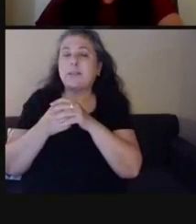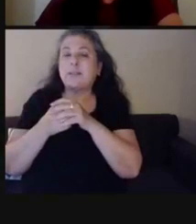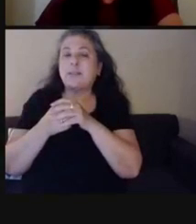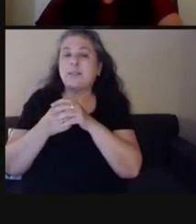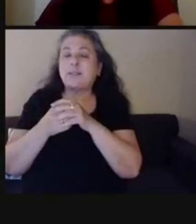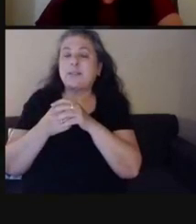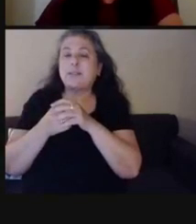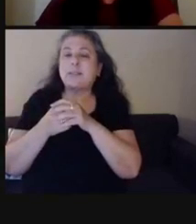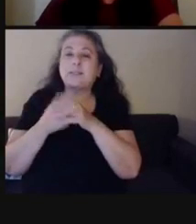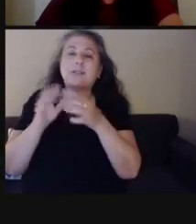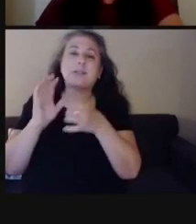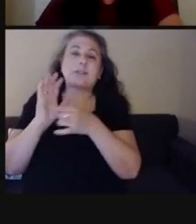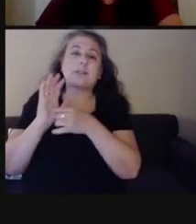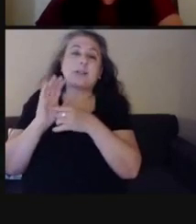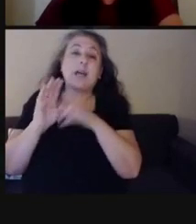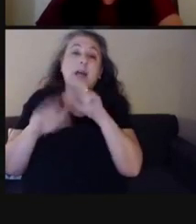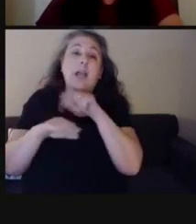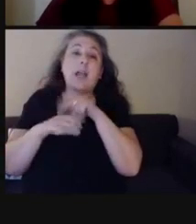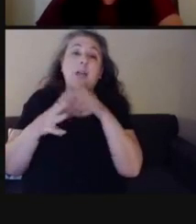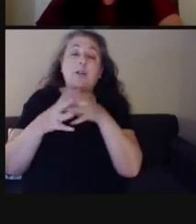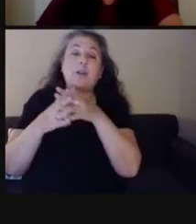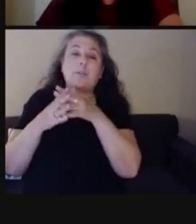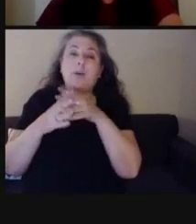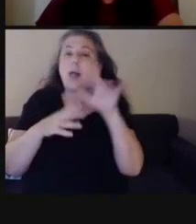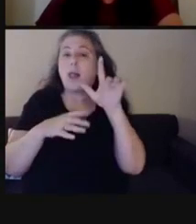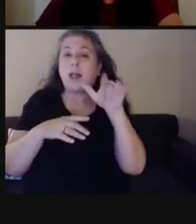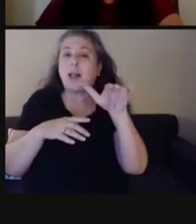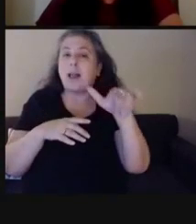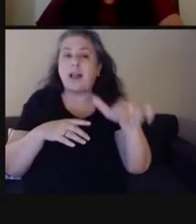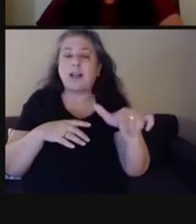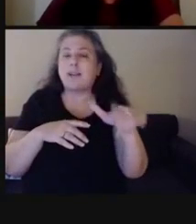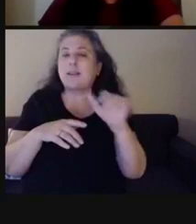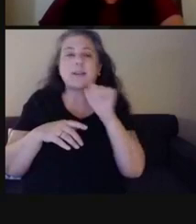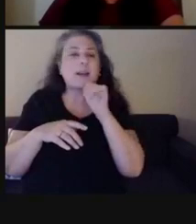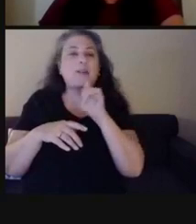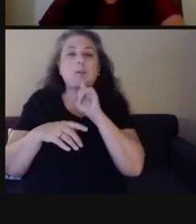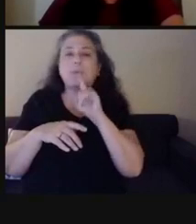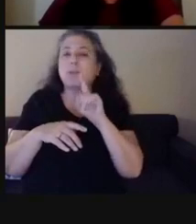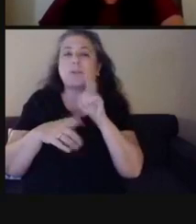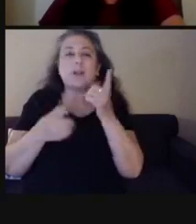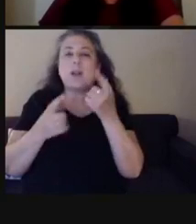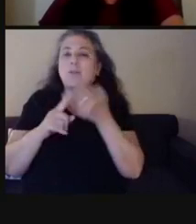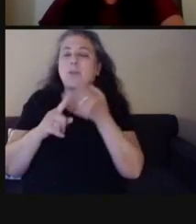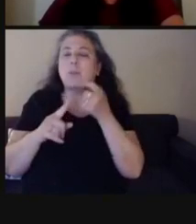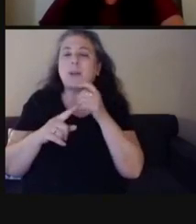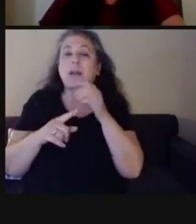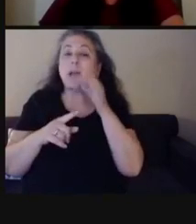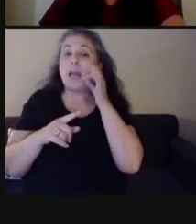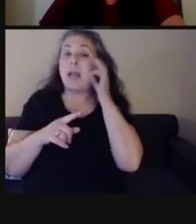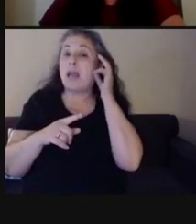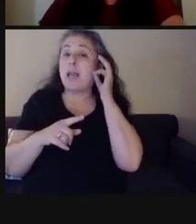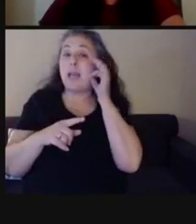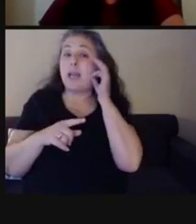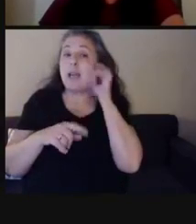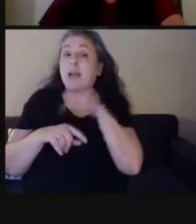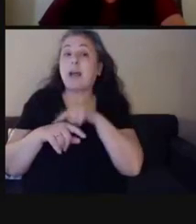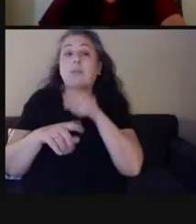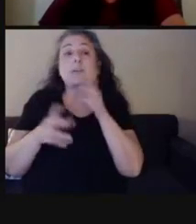reflect that Native Americans are late to everything, but that's not really where it came from. Indian time, it actually is a good